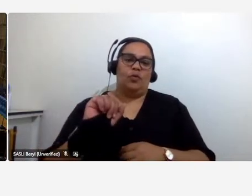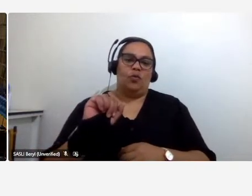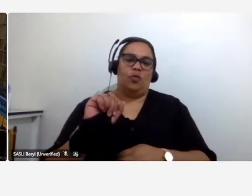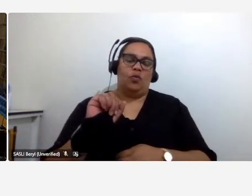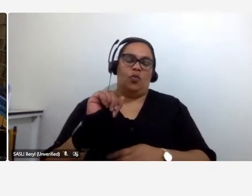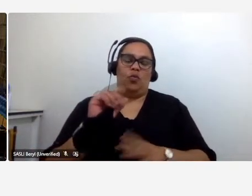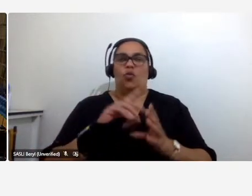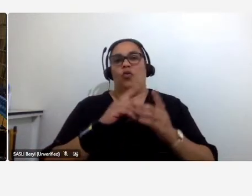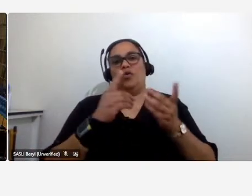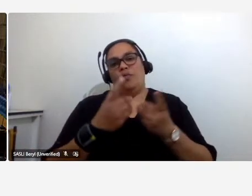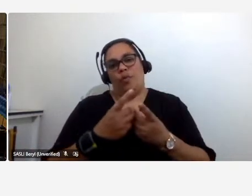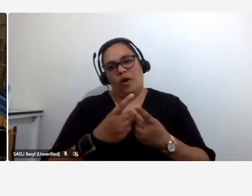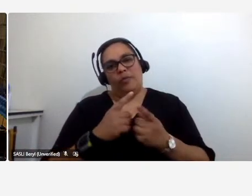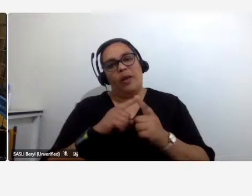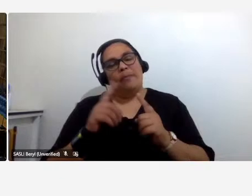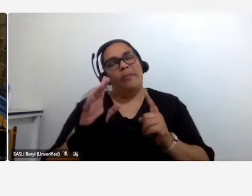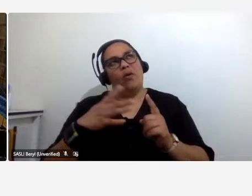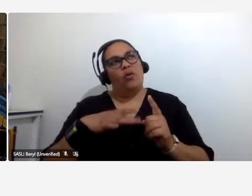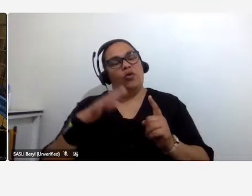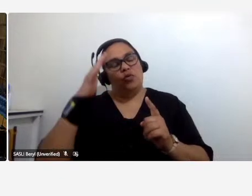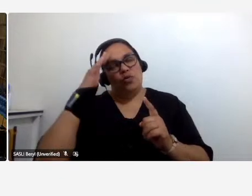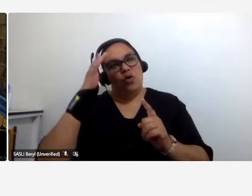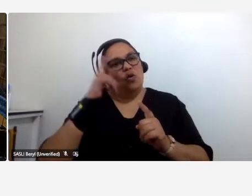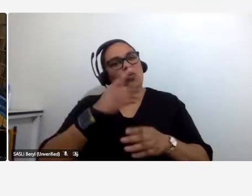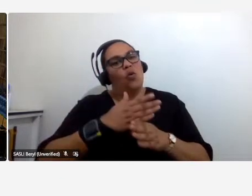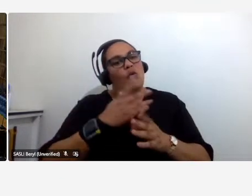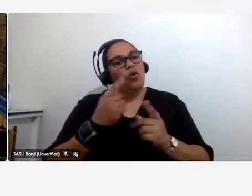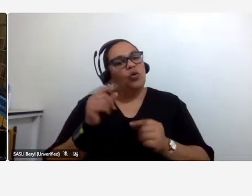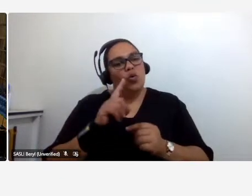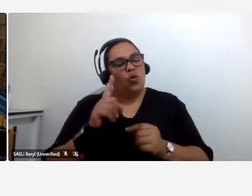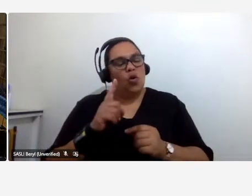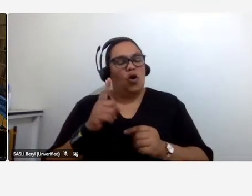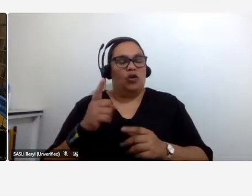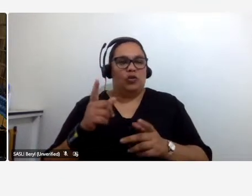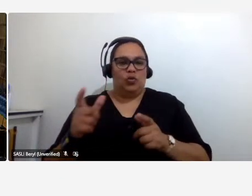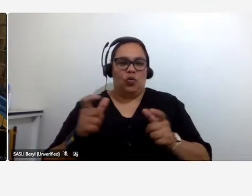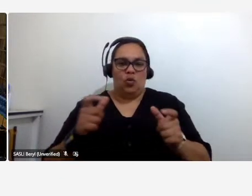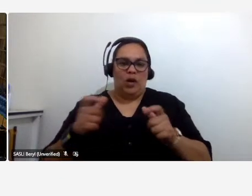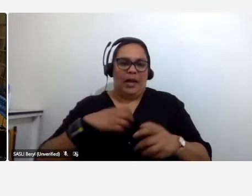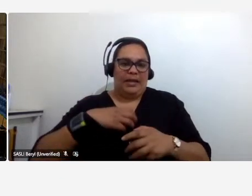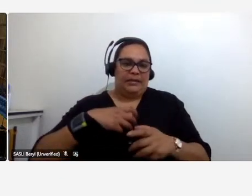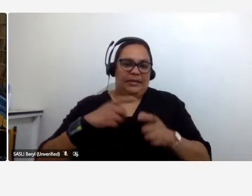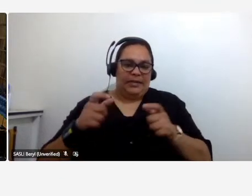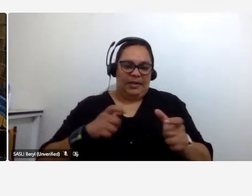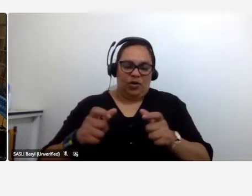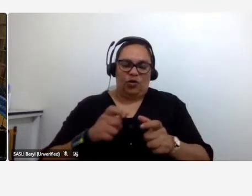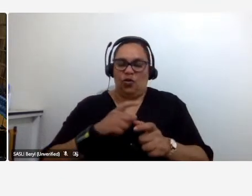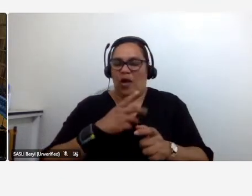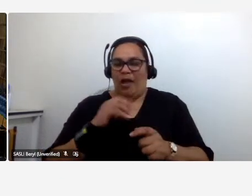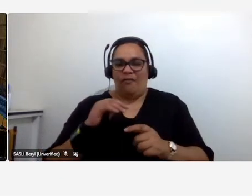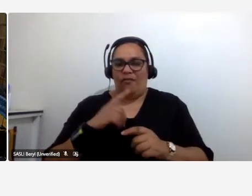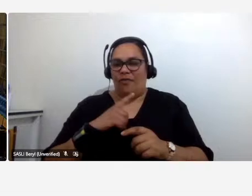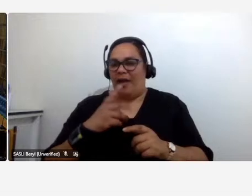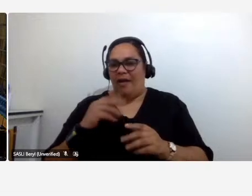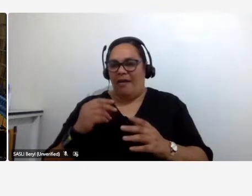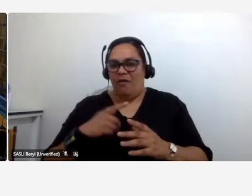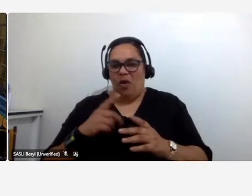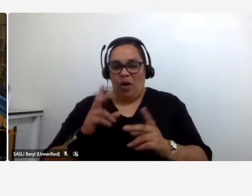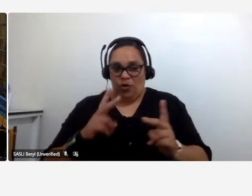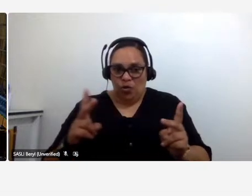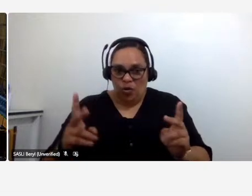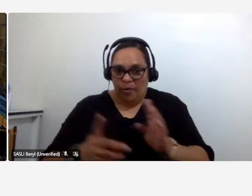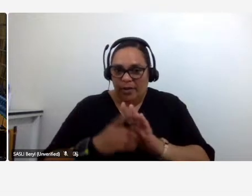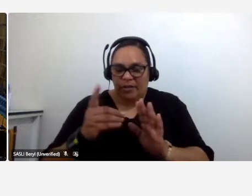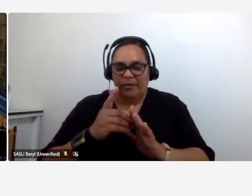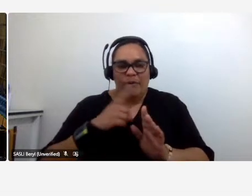department. And I just want to know what work has been done to ascertain in this regard why people are leaving, whether or not it's a normal development,